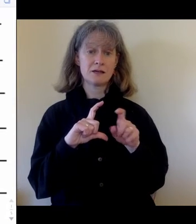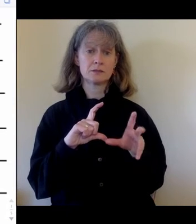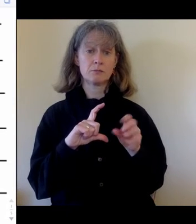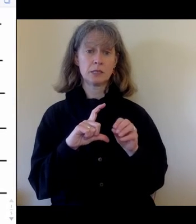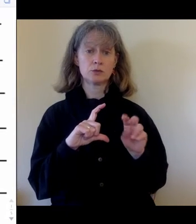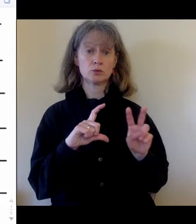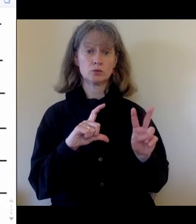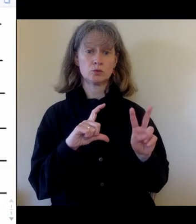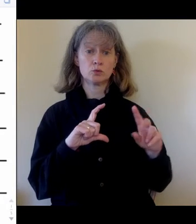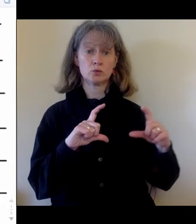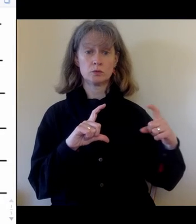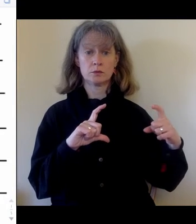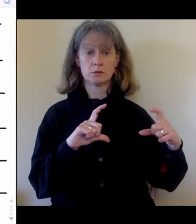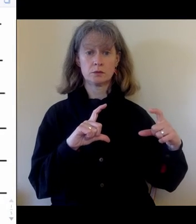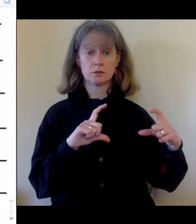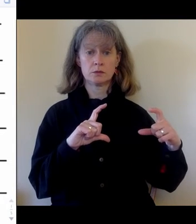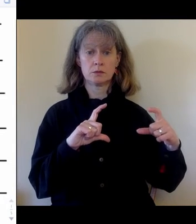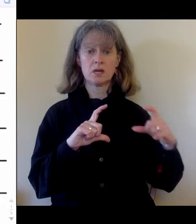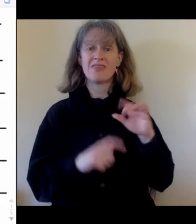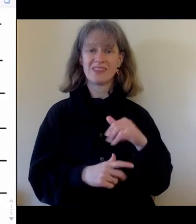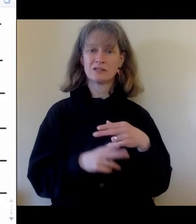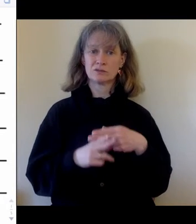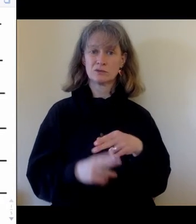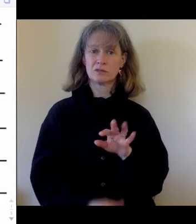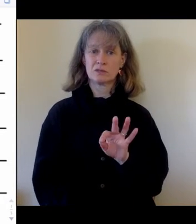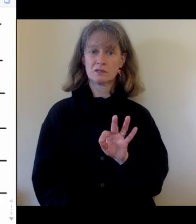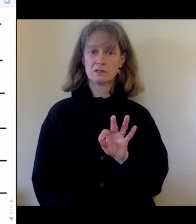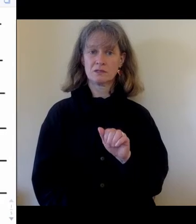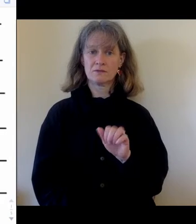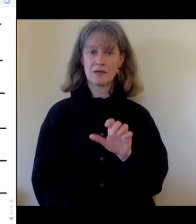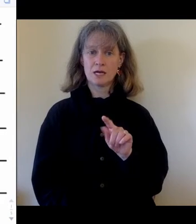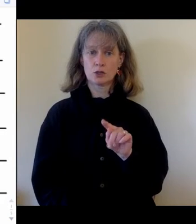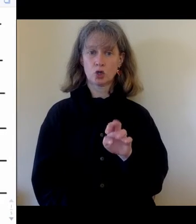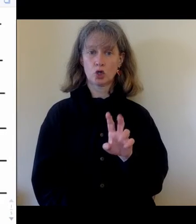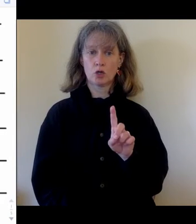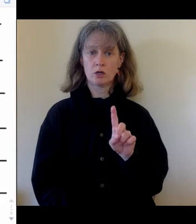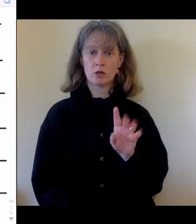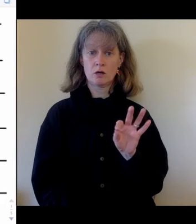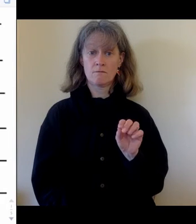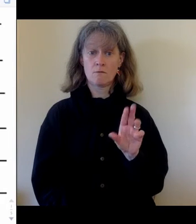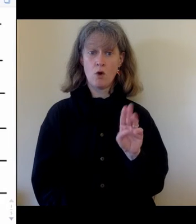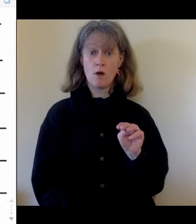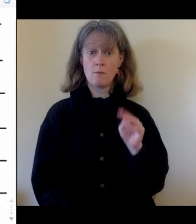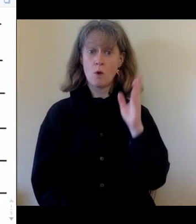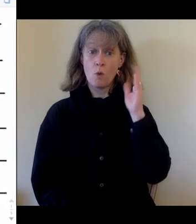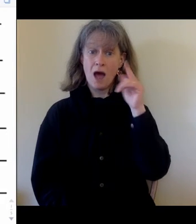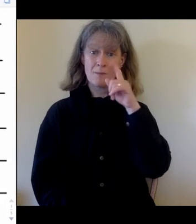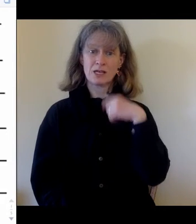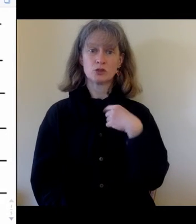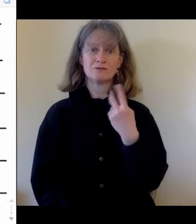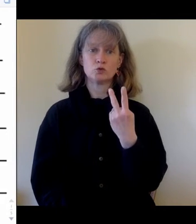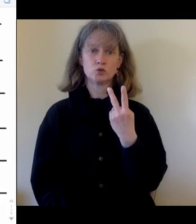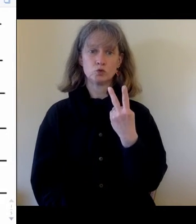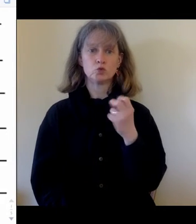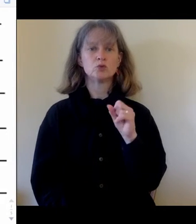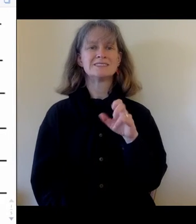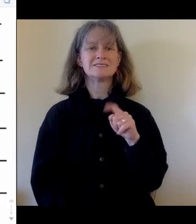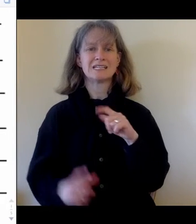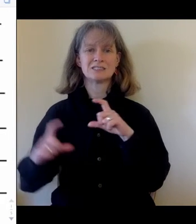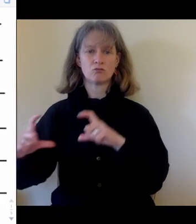This is in factored form because we have 2 sets of parentheses.